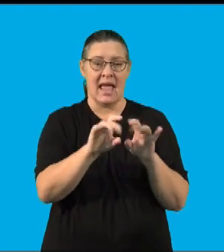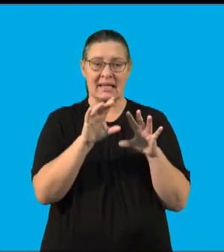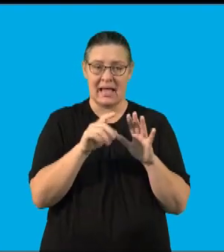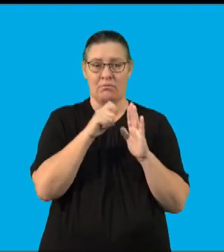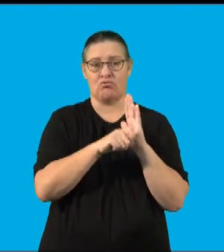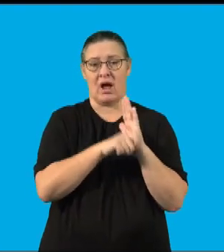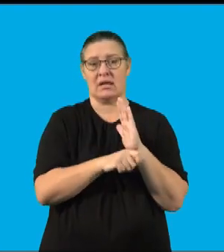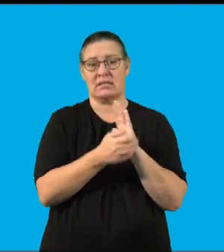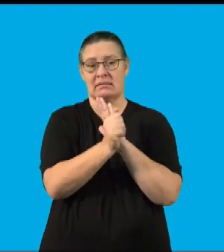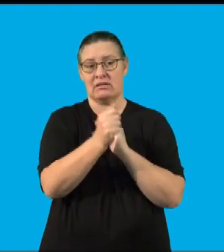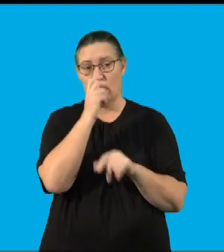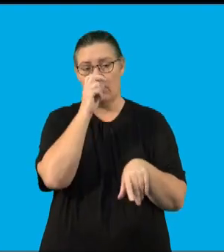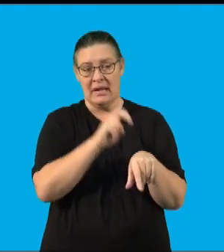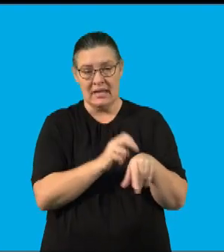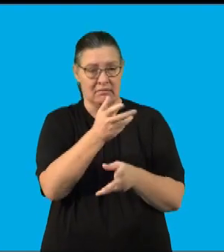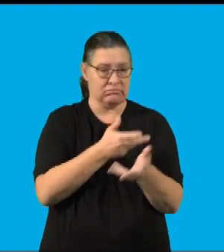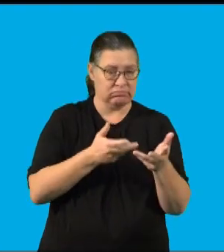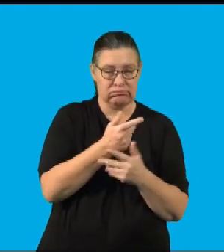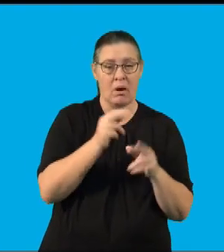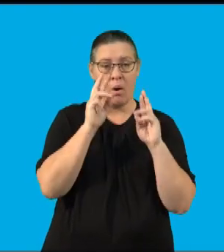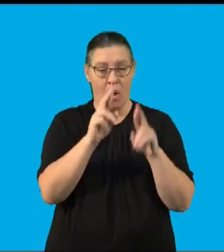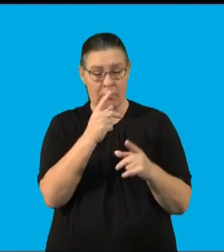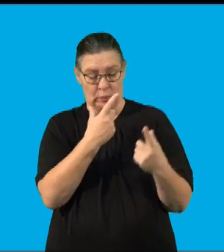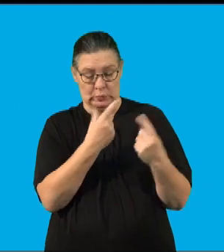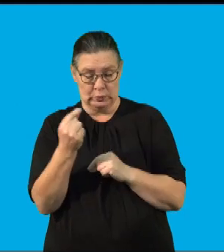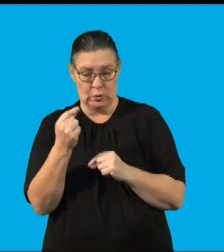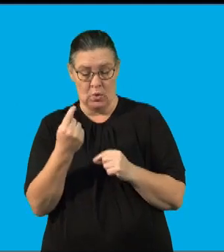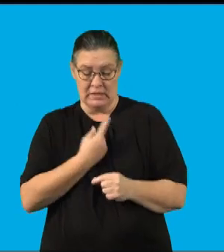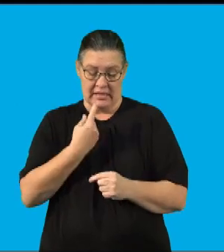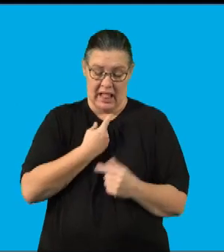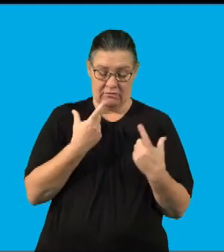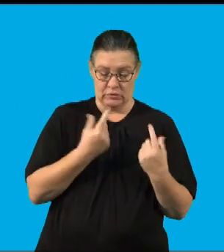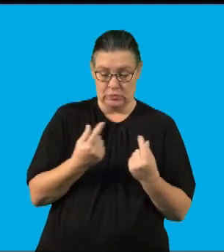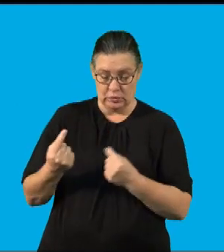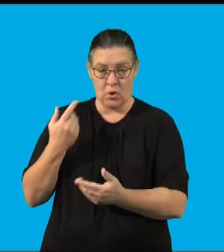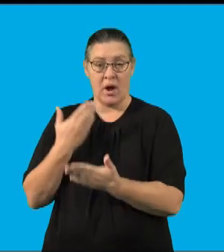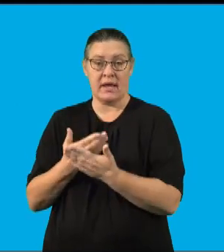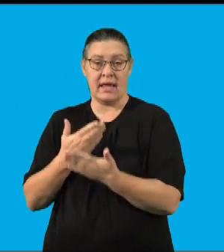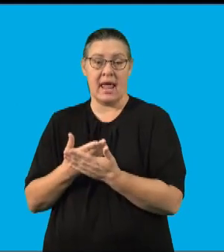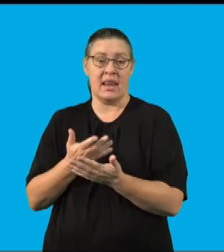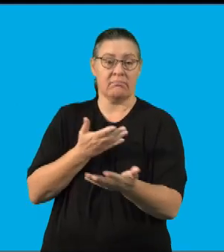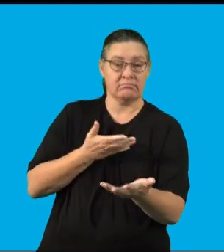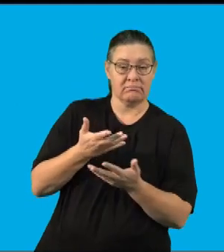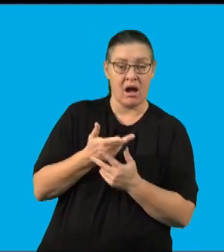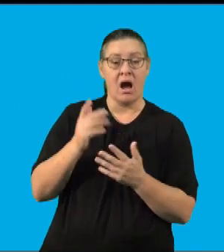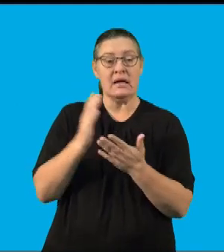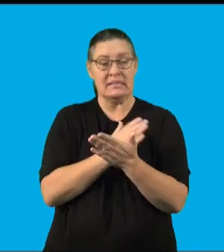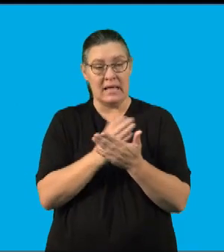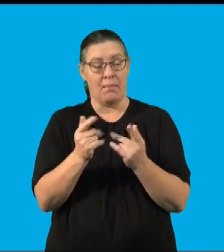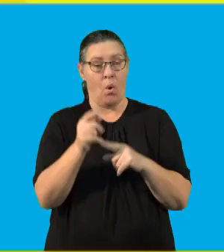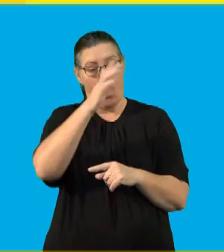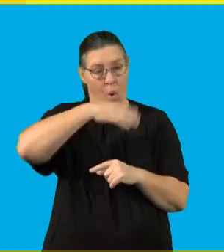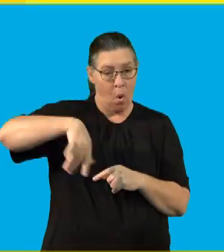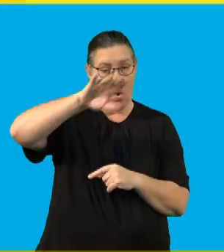that we tried to engage, and I hope that when you do this on your own, you are going to be able to engage some, if not all, of these